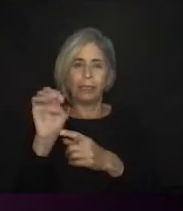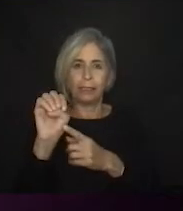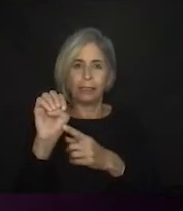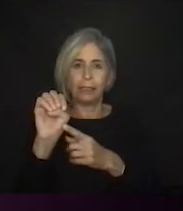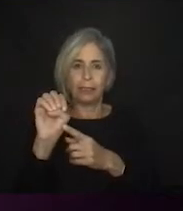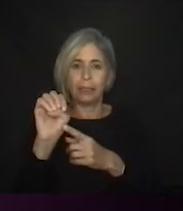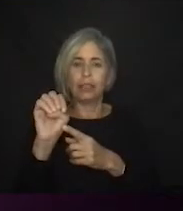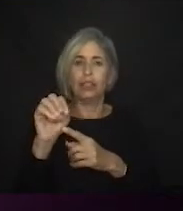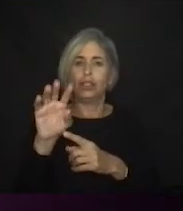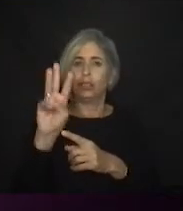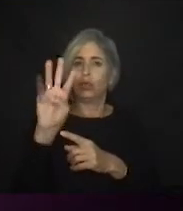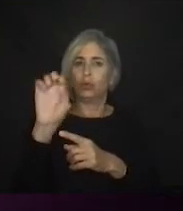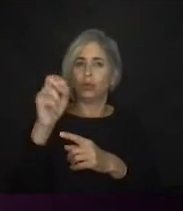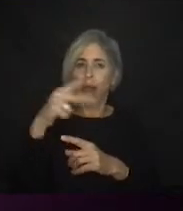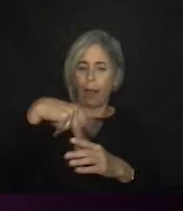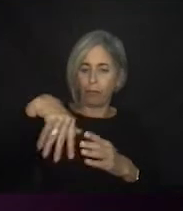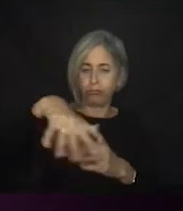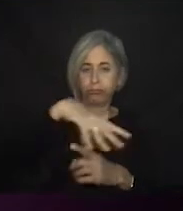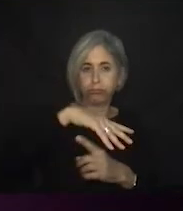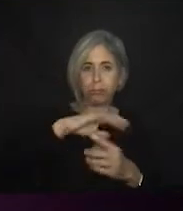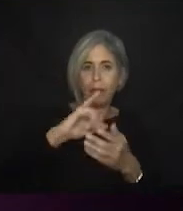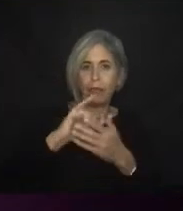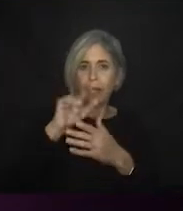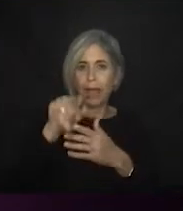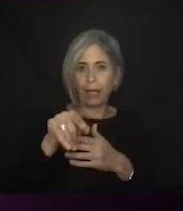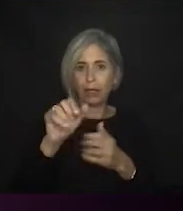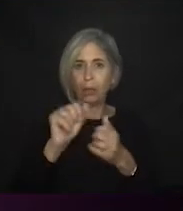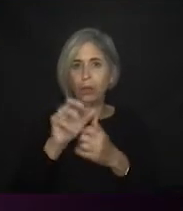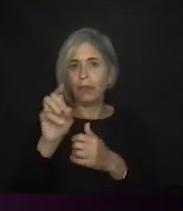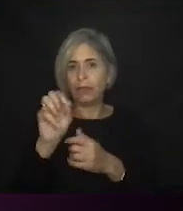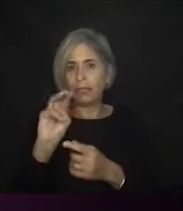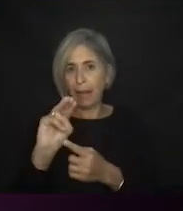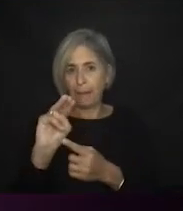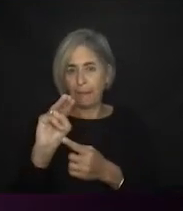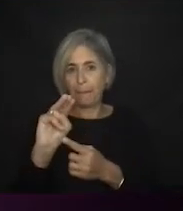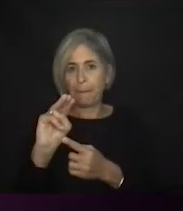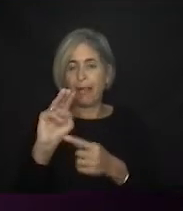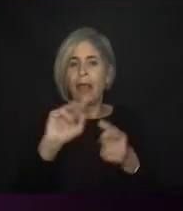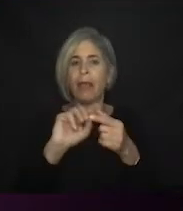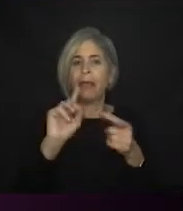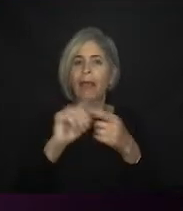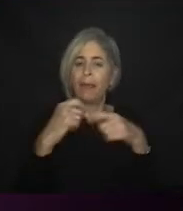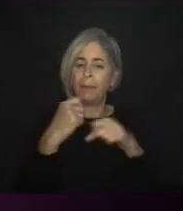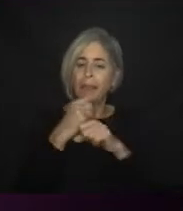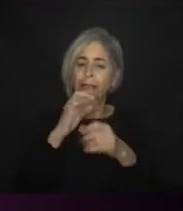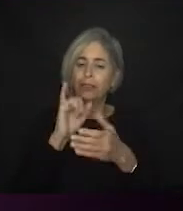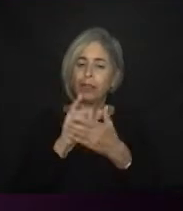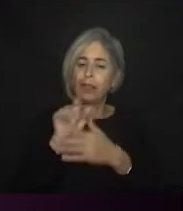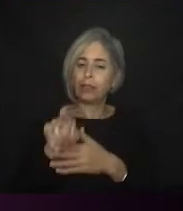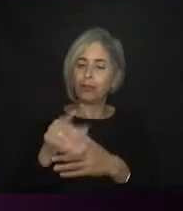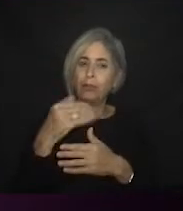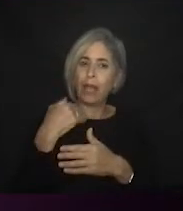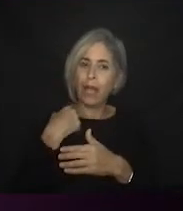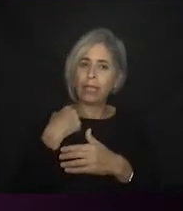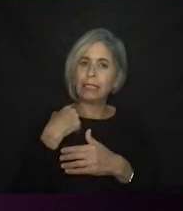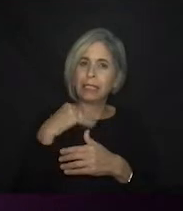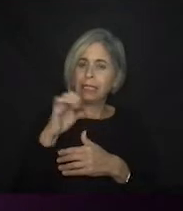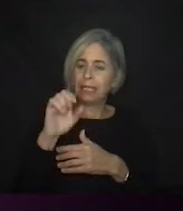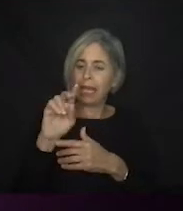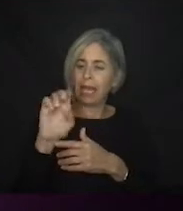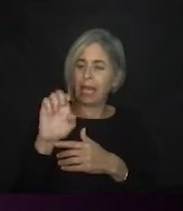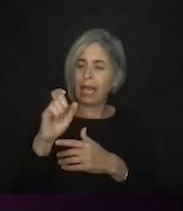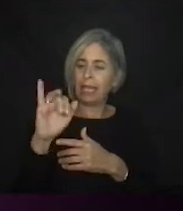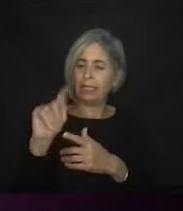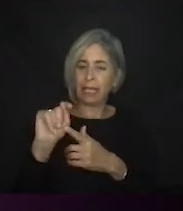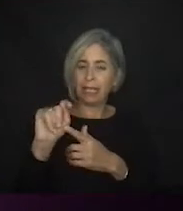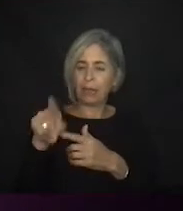element that you want to animate that's leaving the DOM with the animate presence. Then you have to make sure that it has an exit